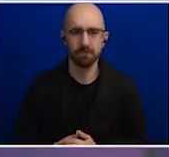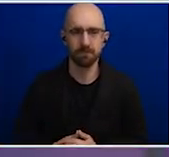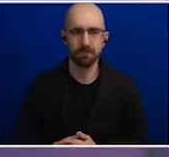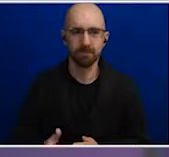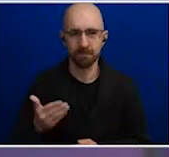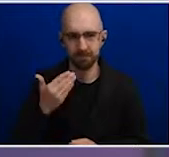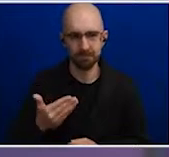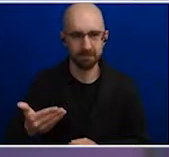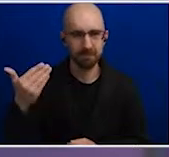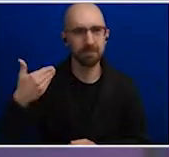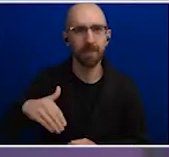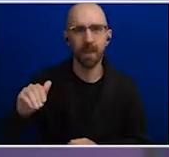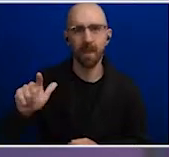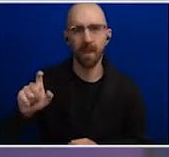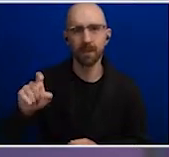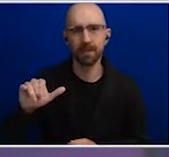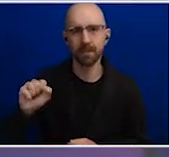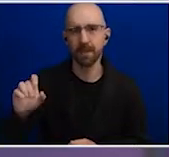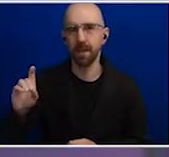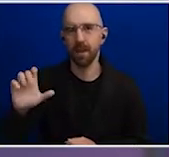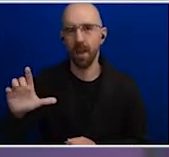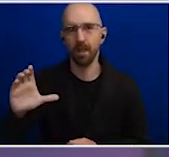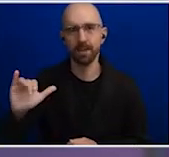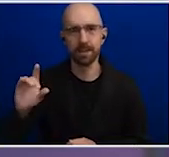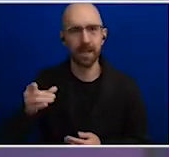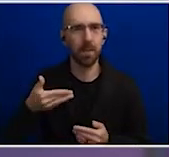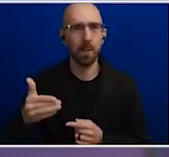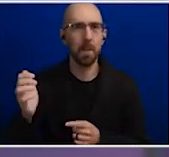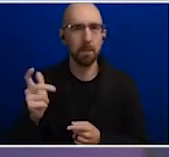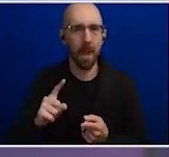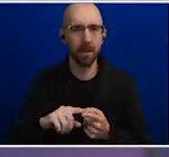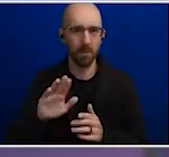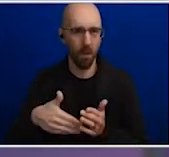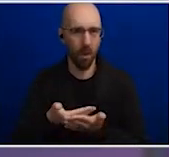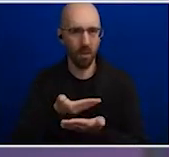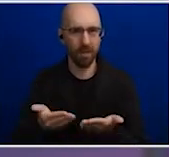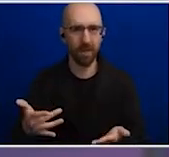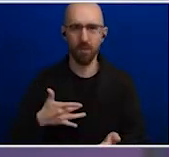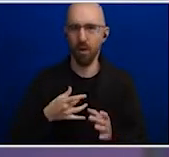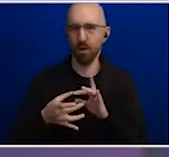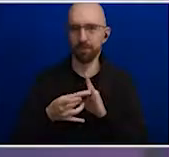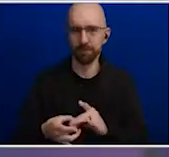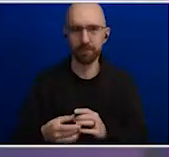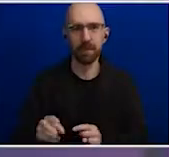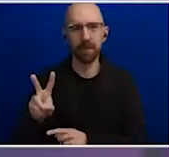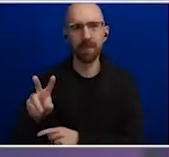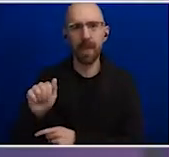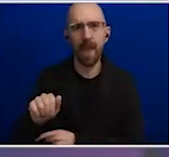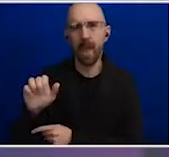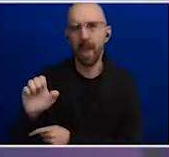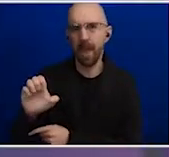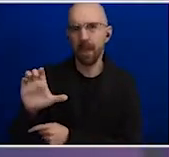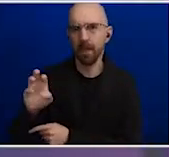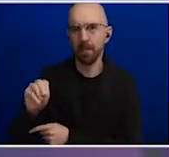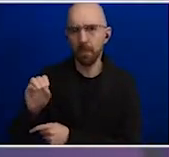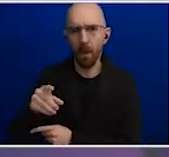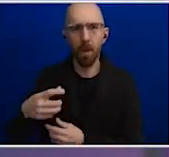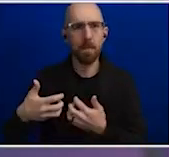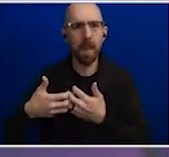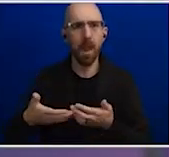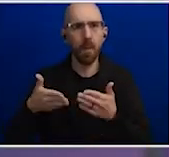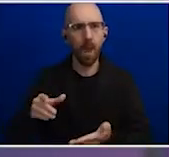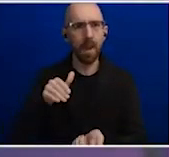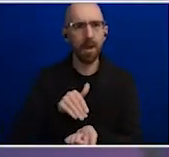Good morning, I'm Alexis Del Cid. Welcome back to All Things Heart. VA ECMO is a mechanical way doctors can keep